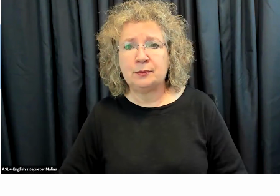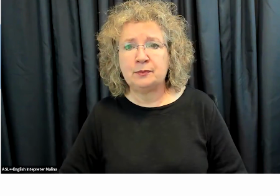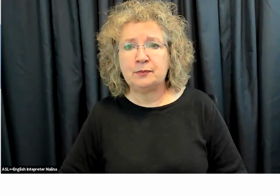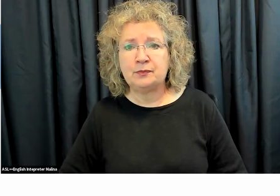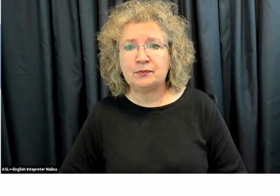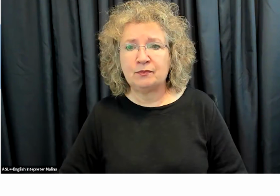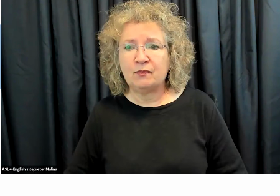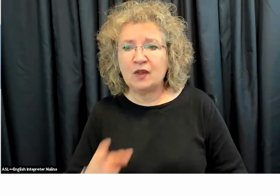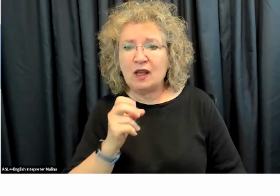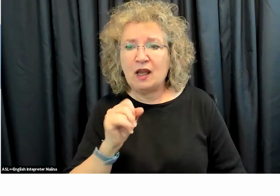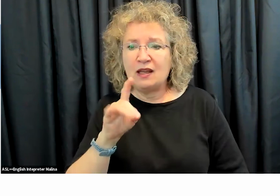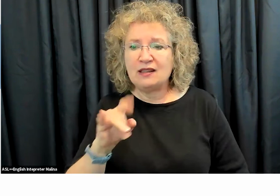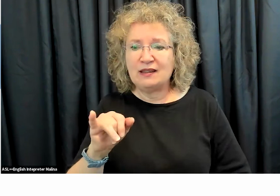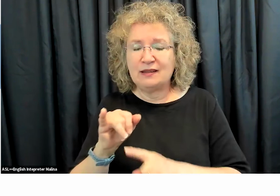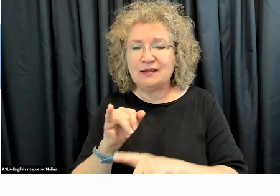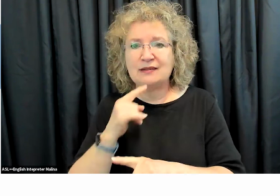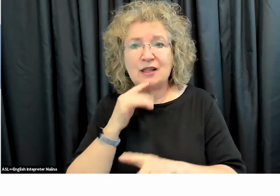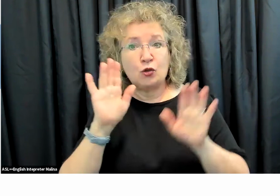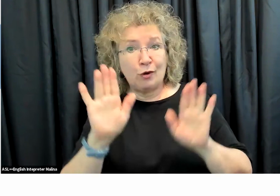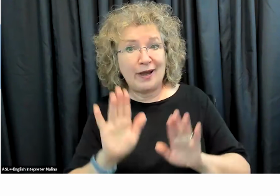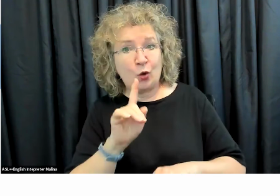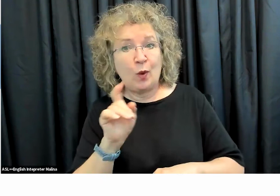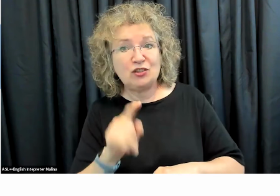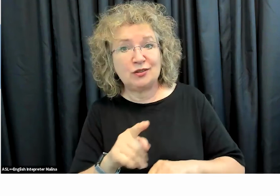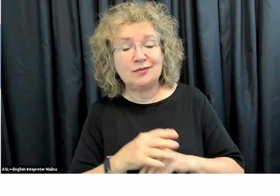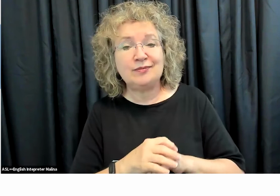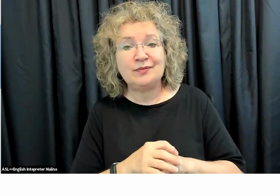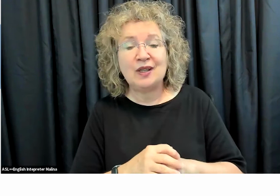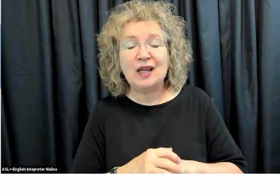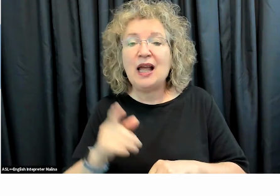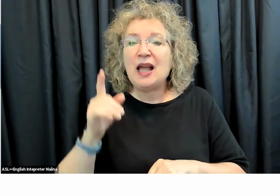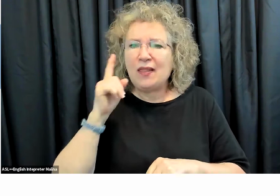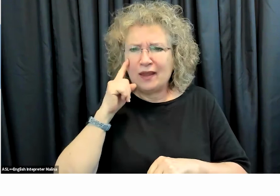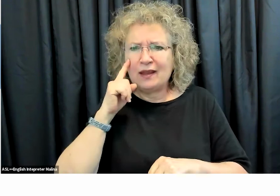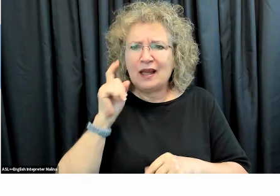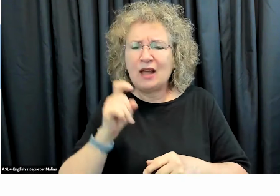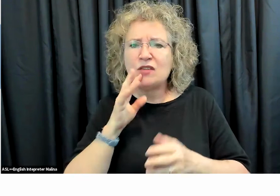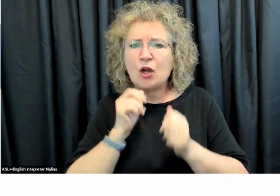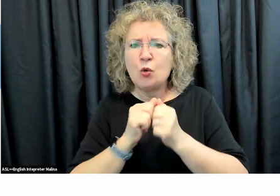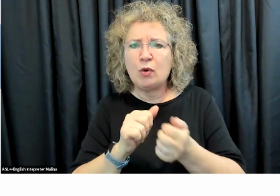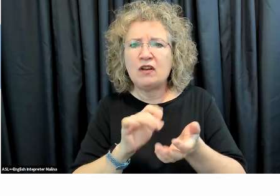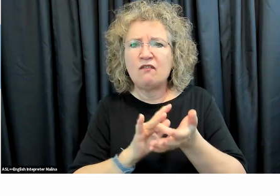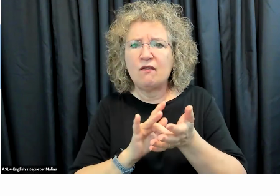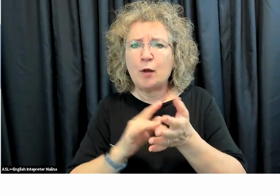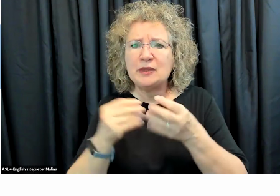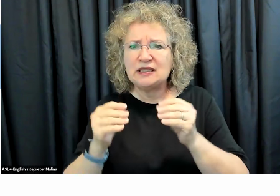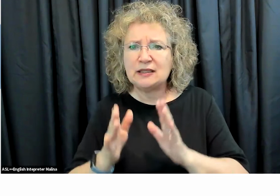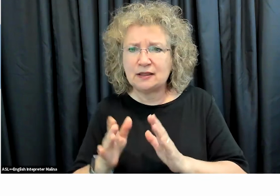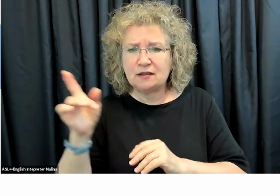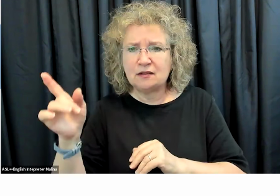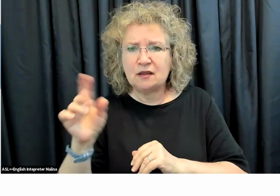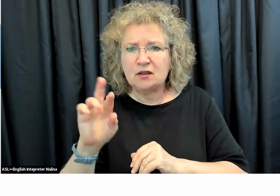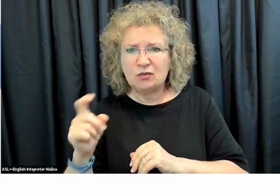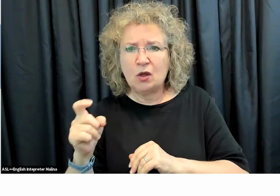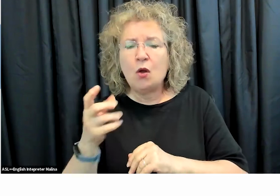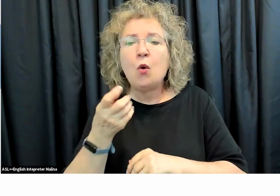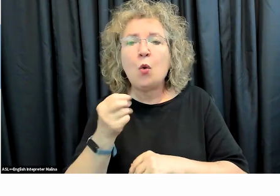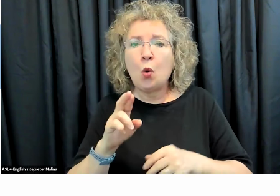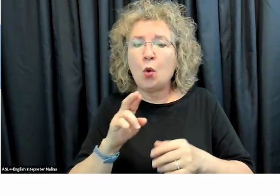That is a great question. I think you'd want to discuss with your pharmacist or your healthcare provider on